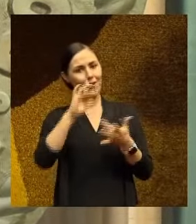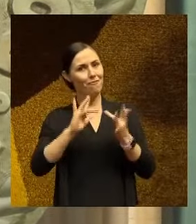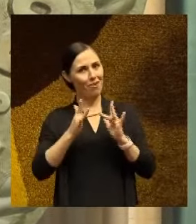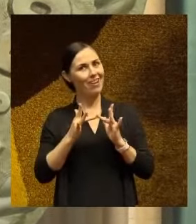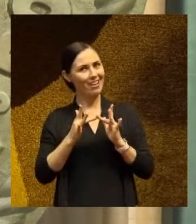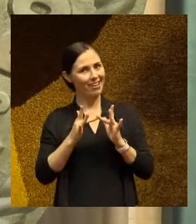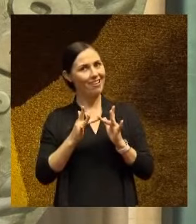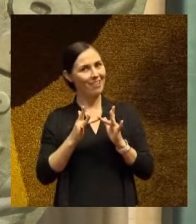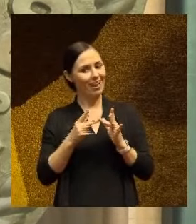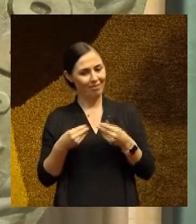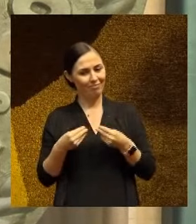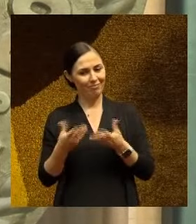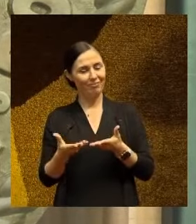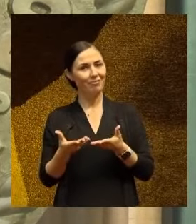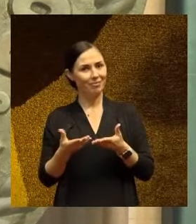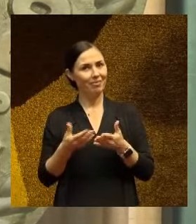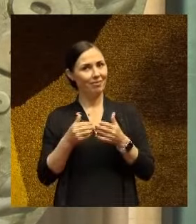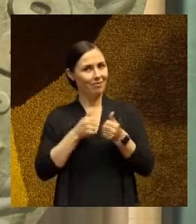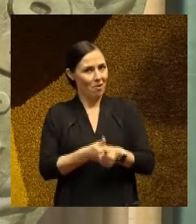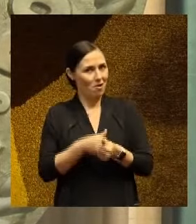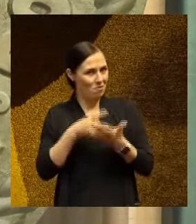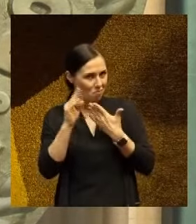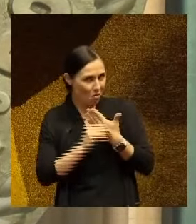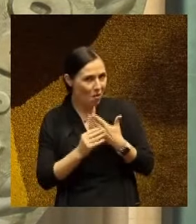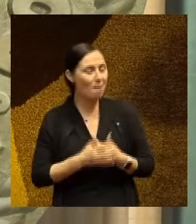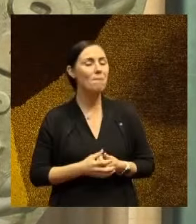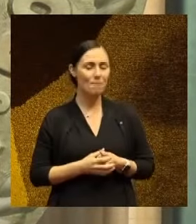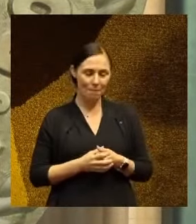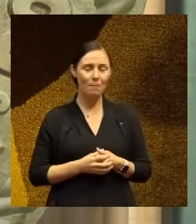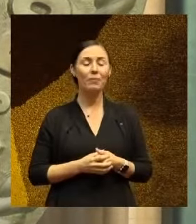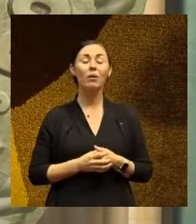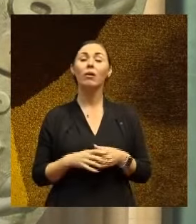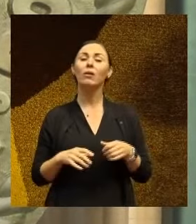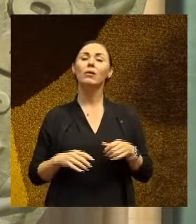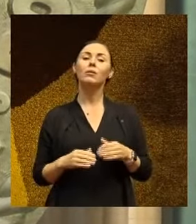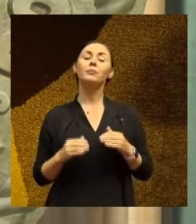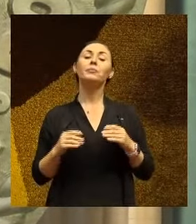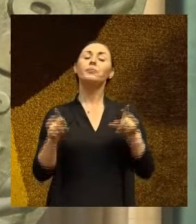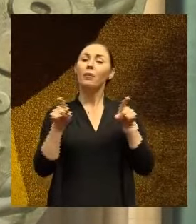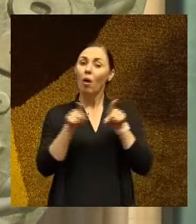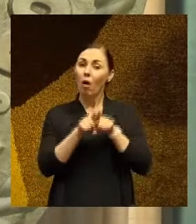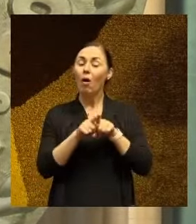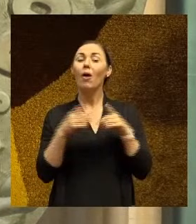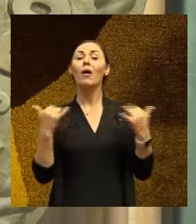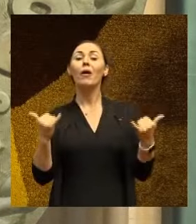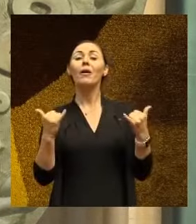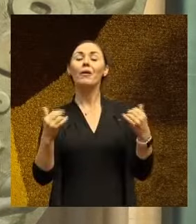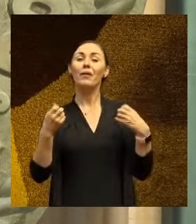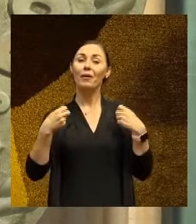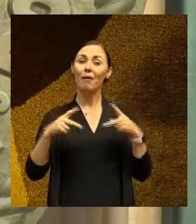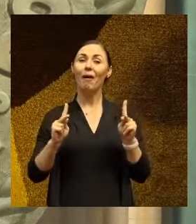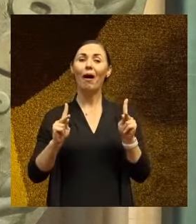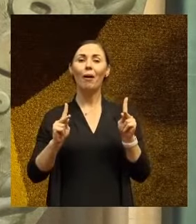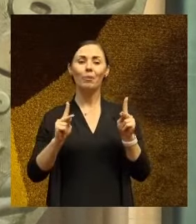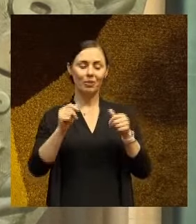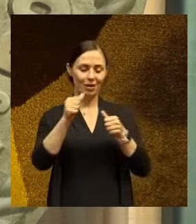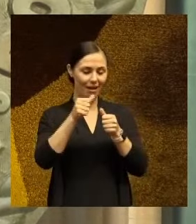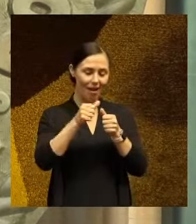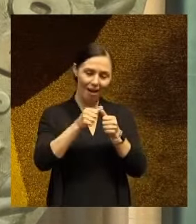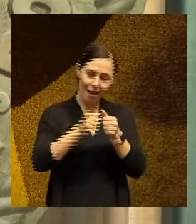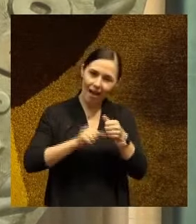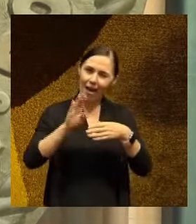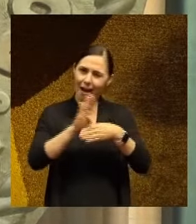under this program. More than that, we have a chance to lift every business and every